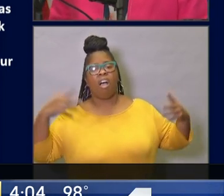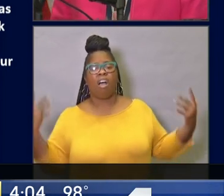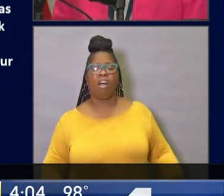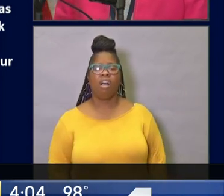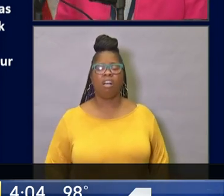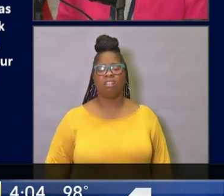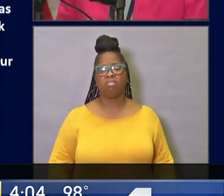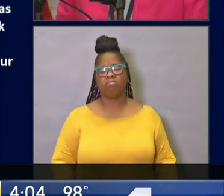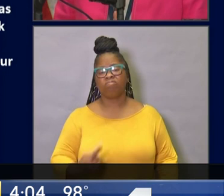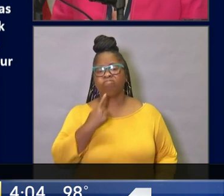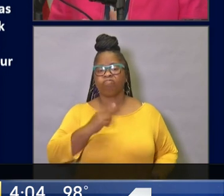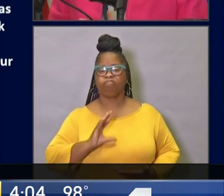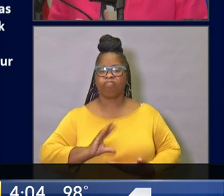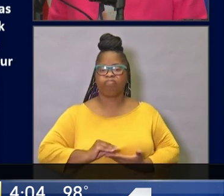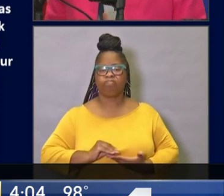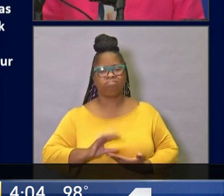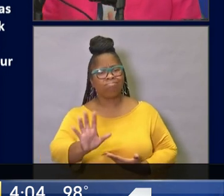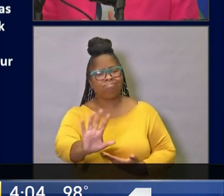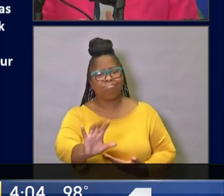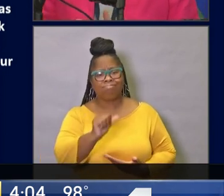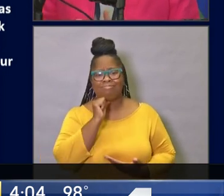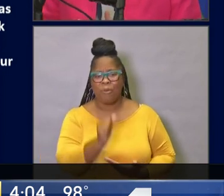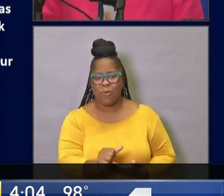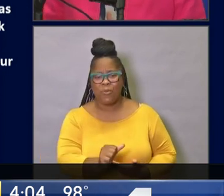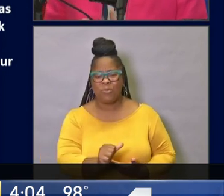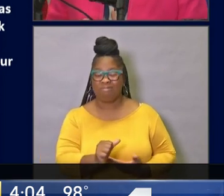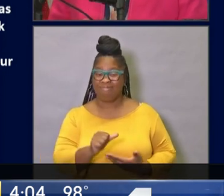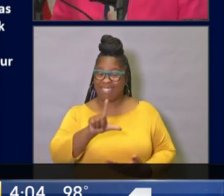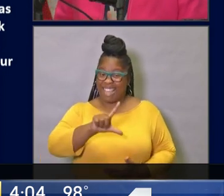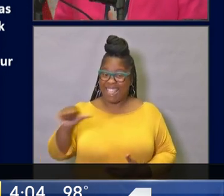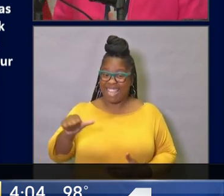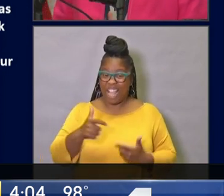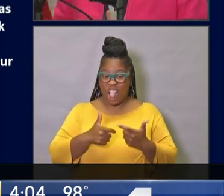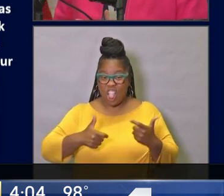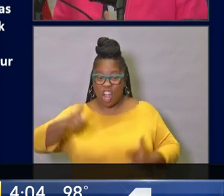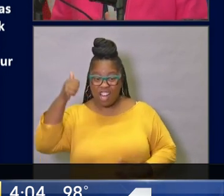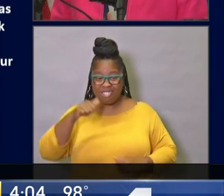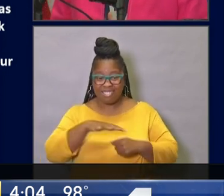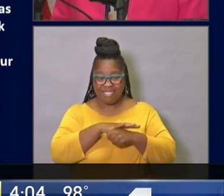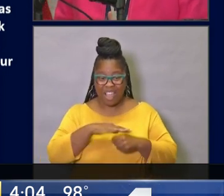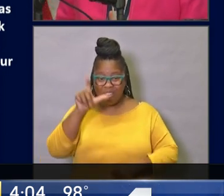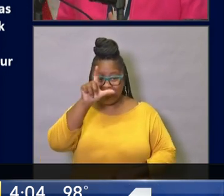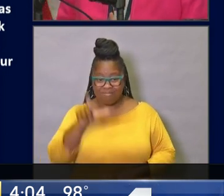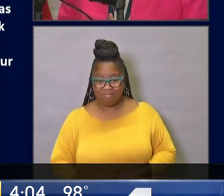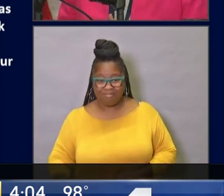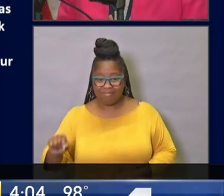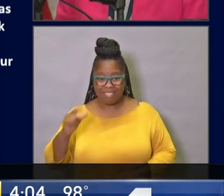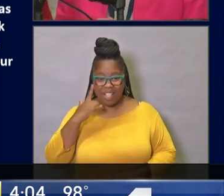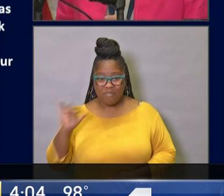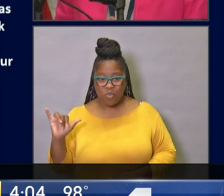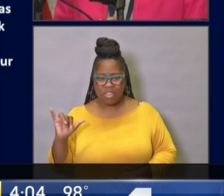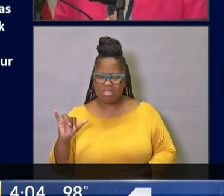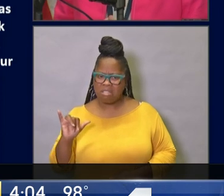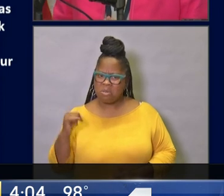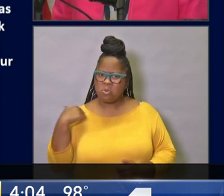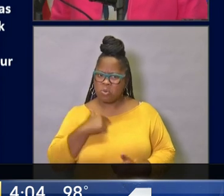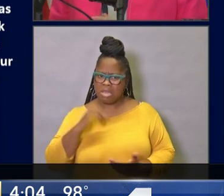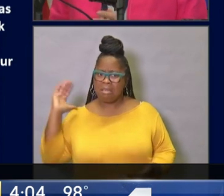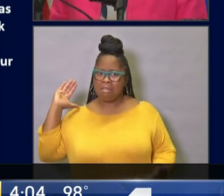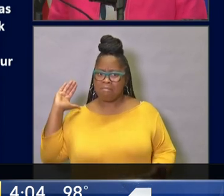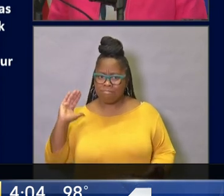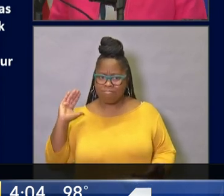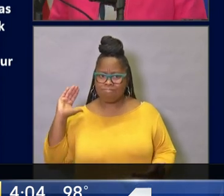in the most restrictive tier. We're the largest county, and there has been steady and significant decreases in